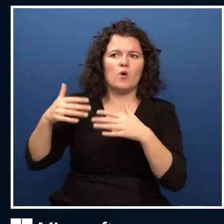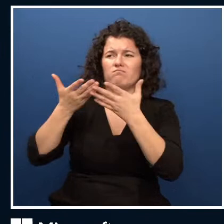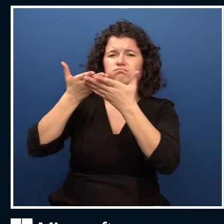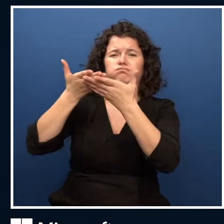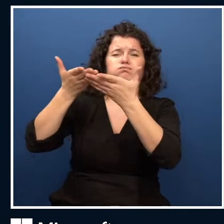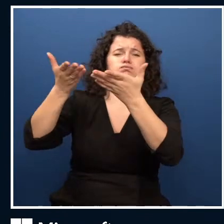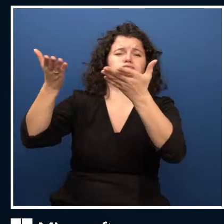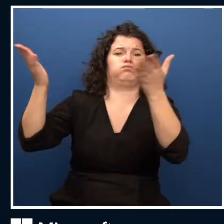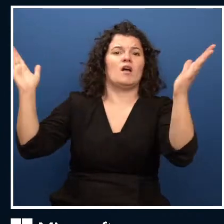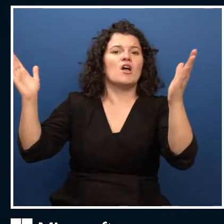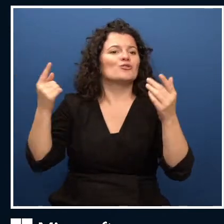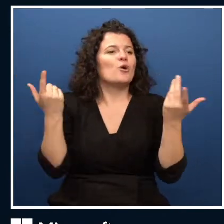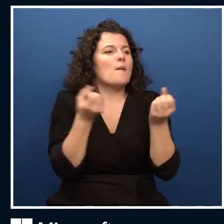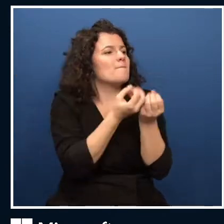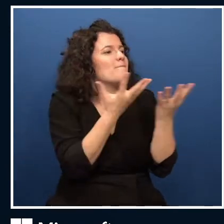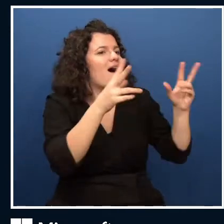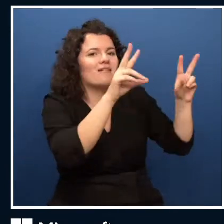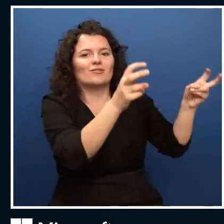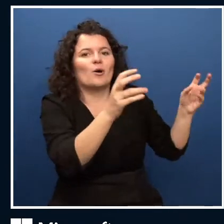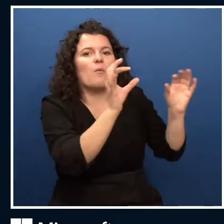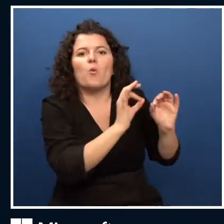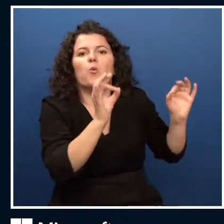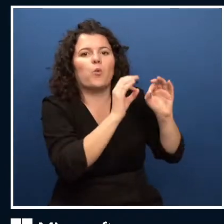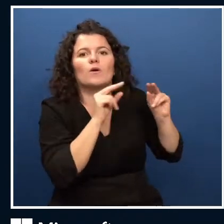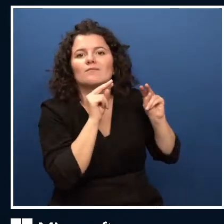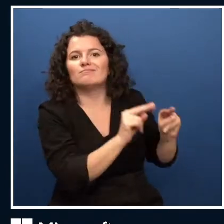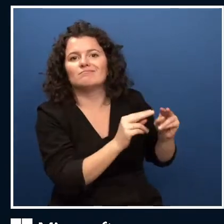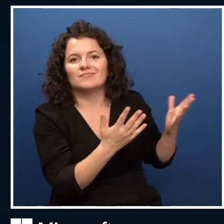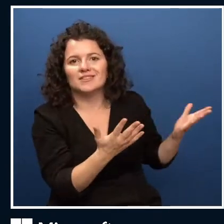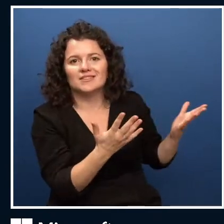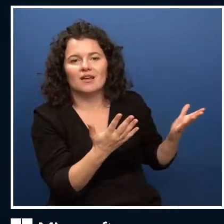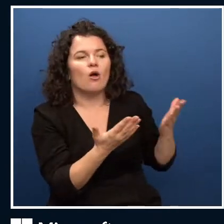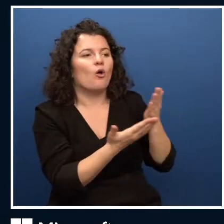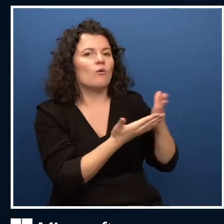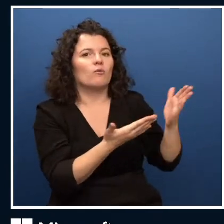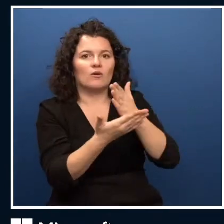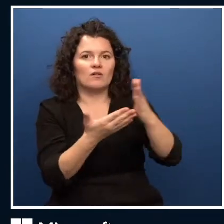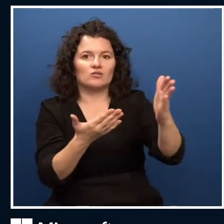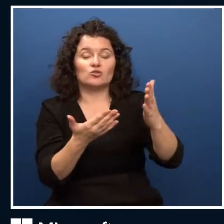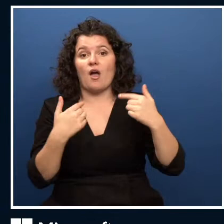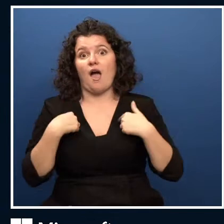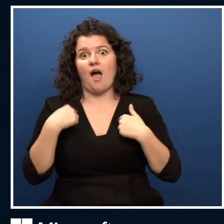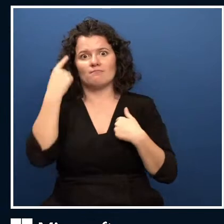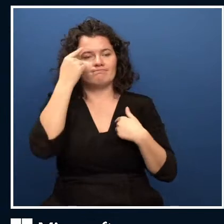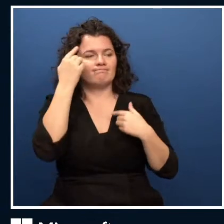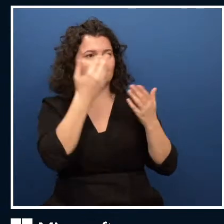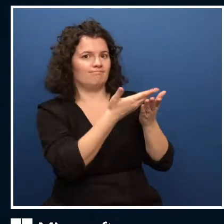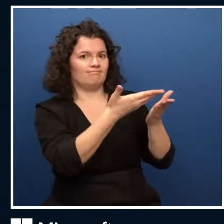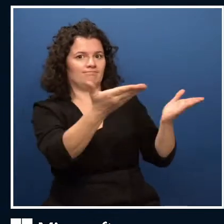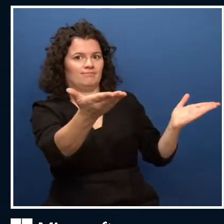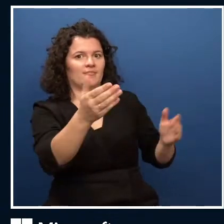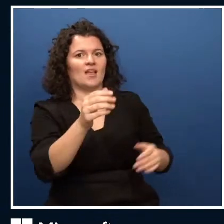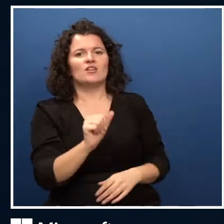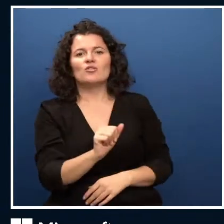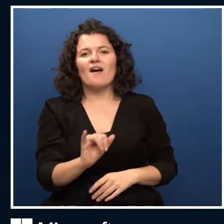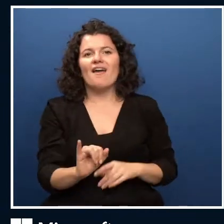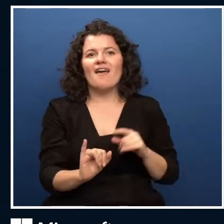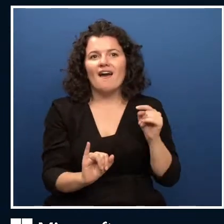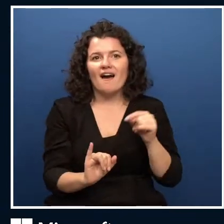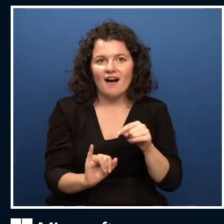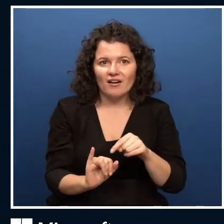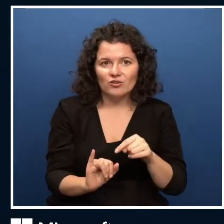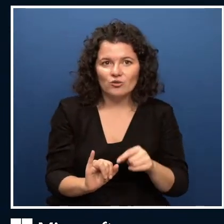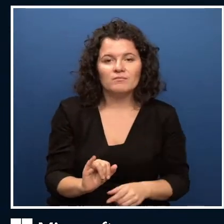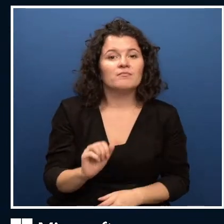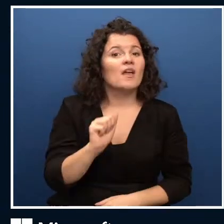there, because in my mind, AI will touch, and this is why in Oxford, we look at Azure Sphere, we look at those, Aisha mentioned